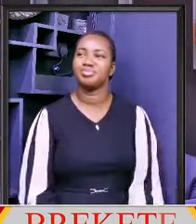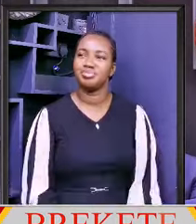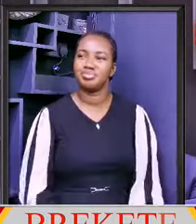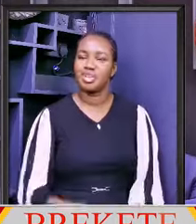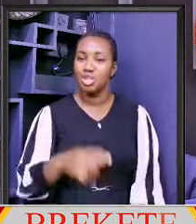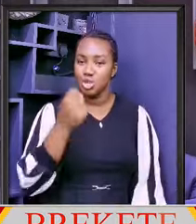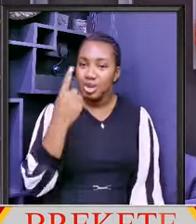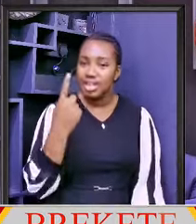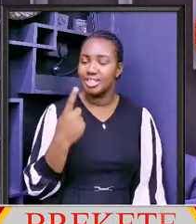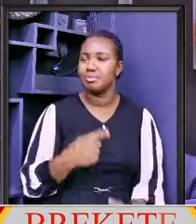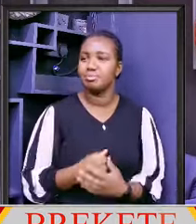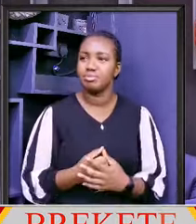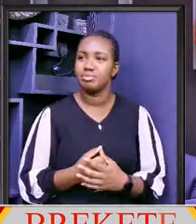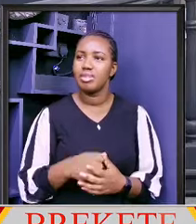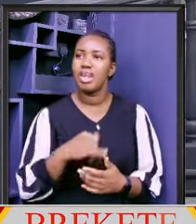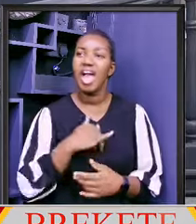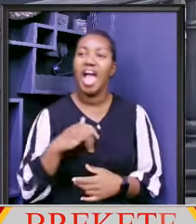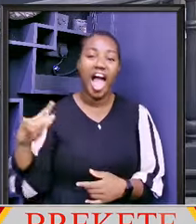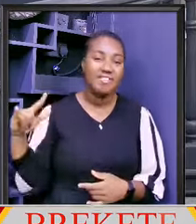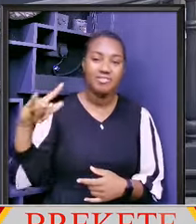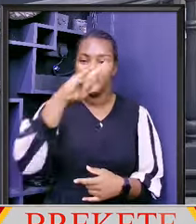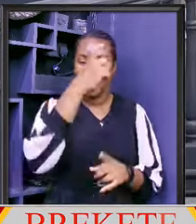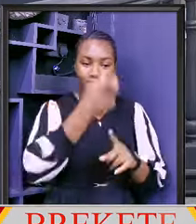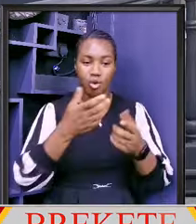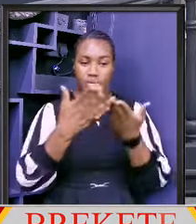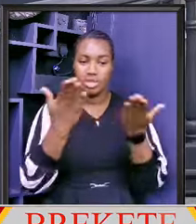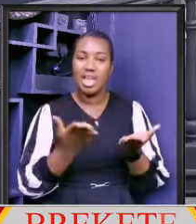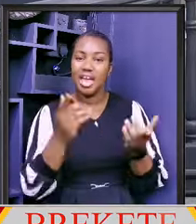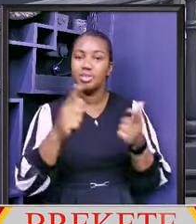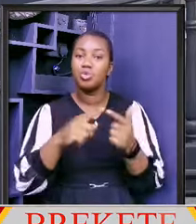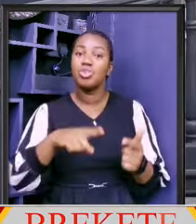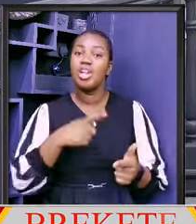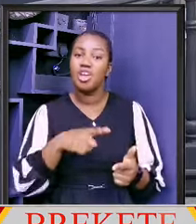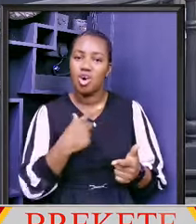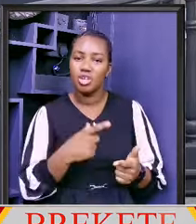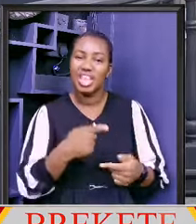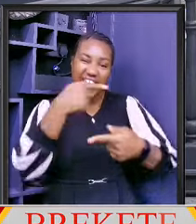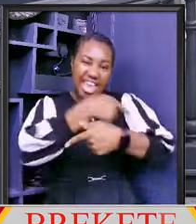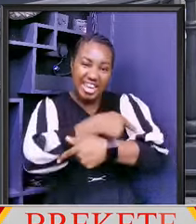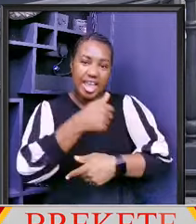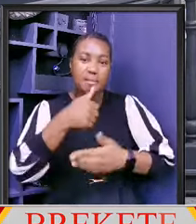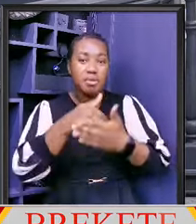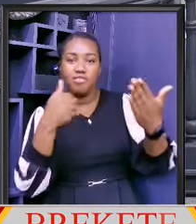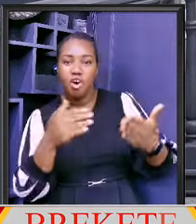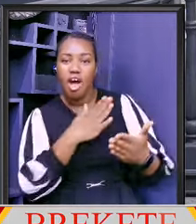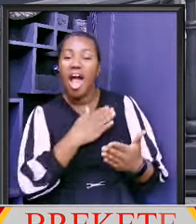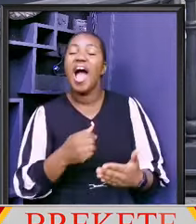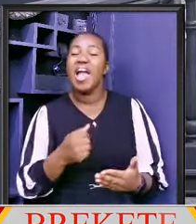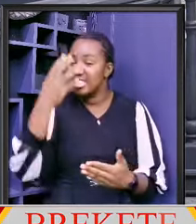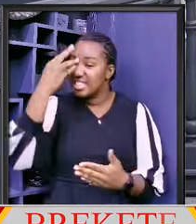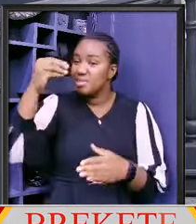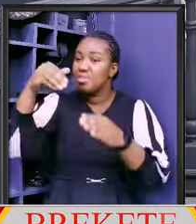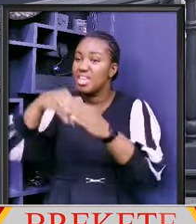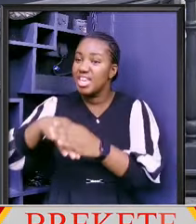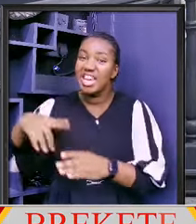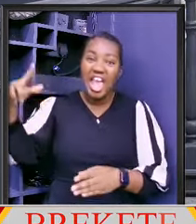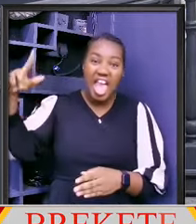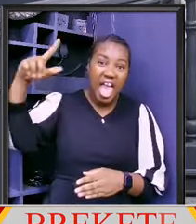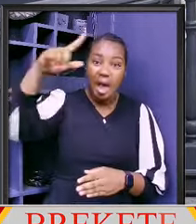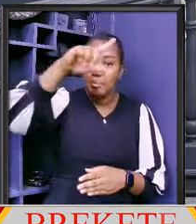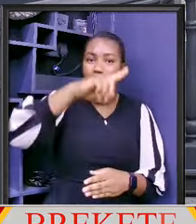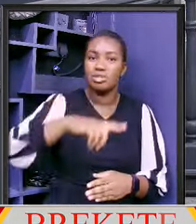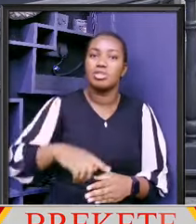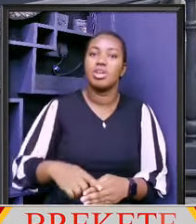You understand, Mr. President? I fly from here to Lagos. A day before. A day before. And lodge the airport hotel. So that I don't want to